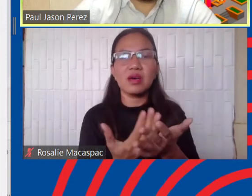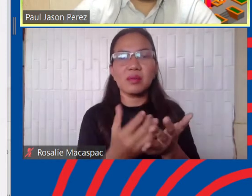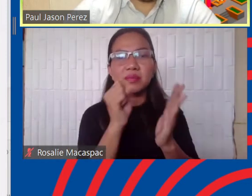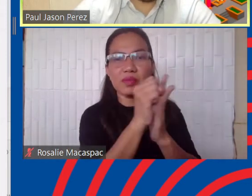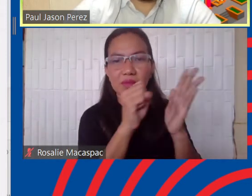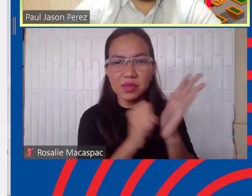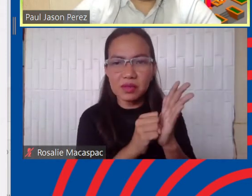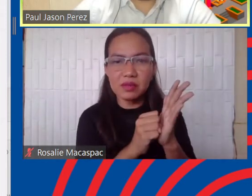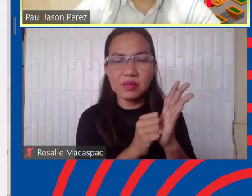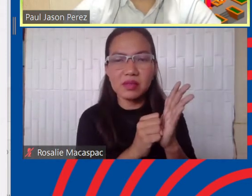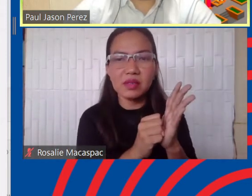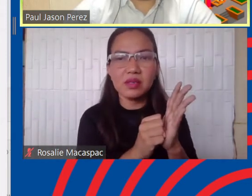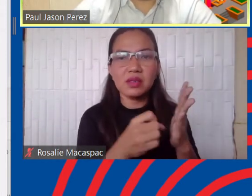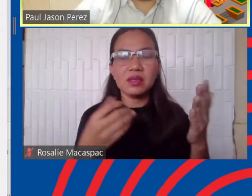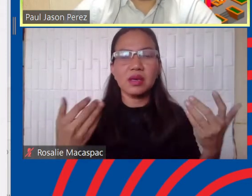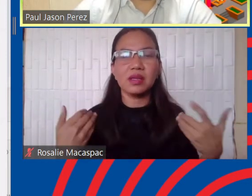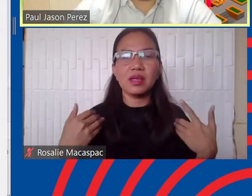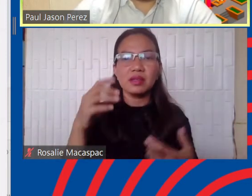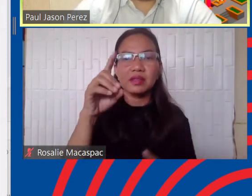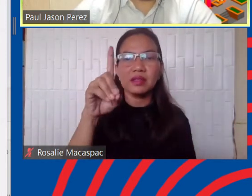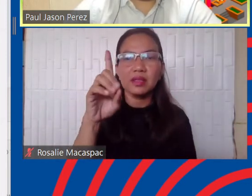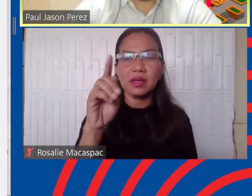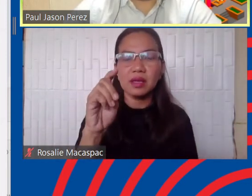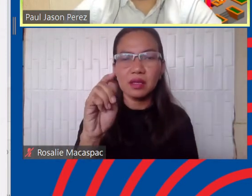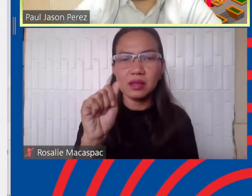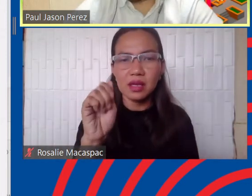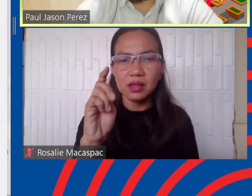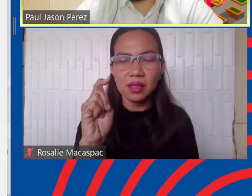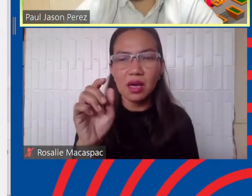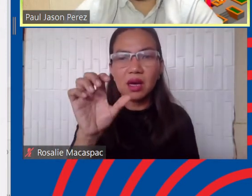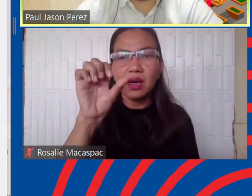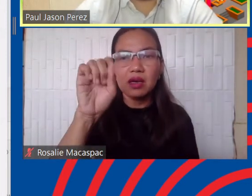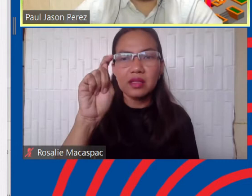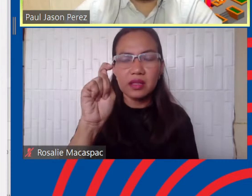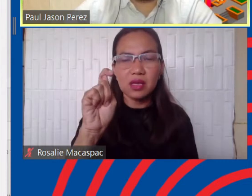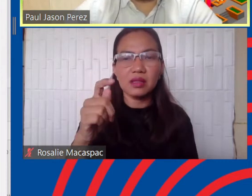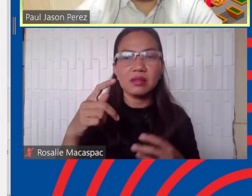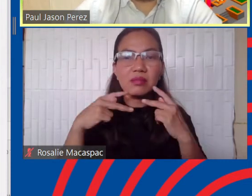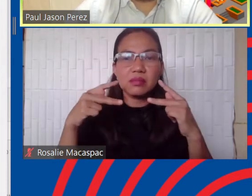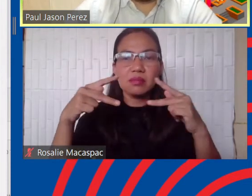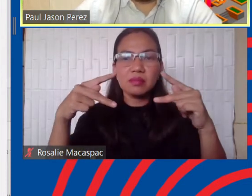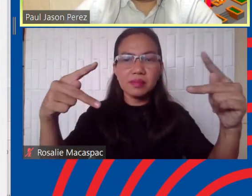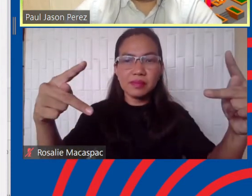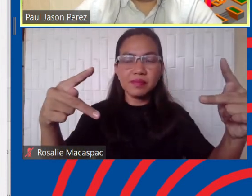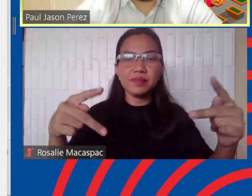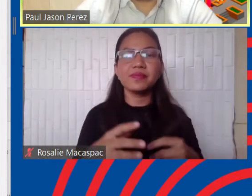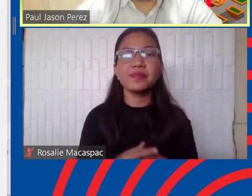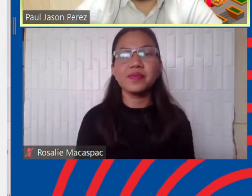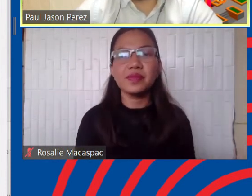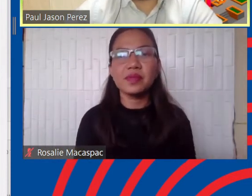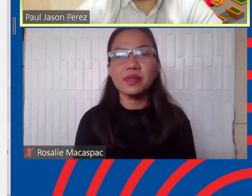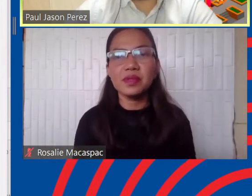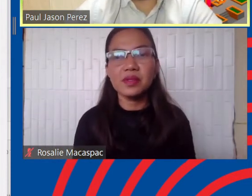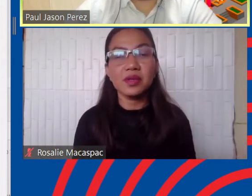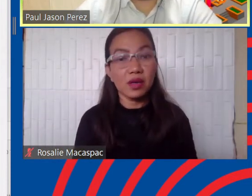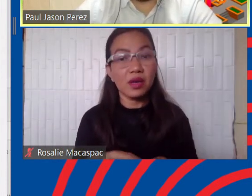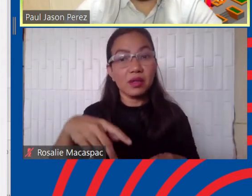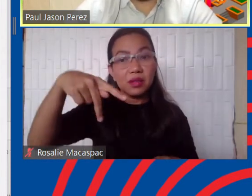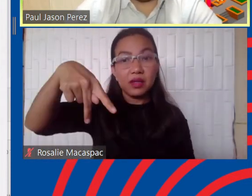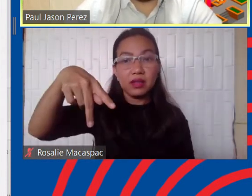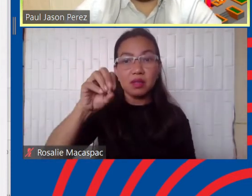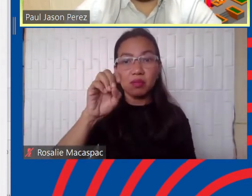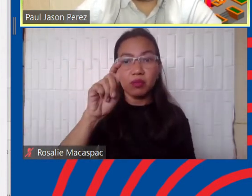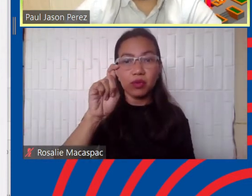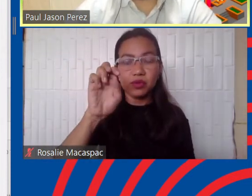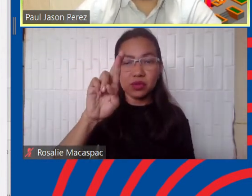also, if it's a data set, if you're looking for data set or publication, or images or posters,